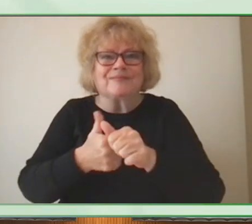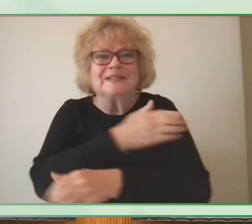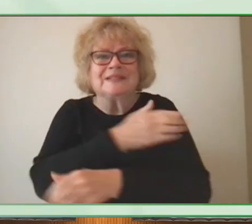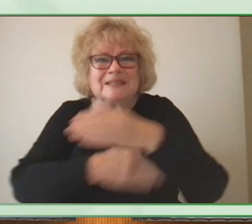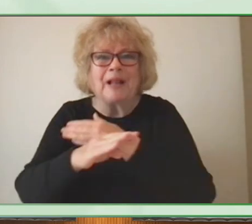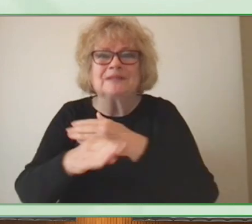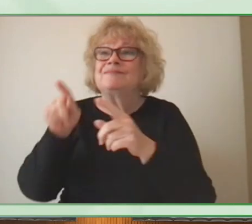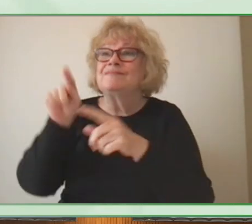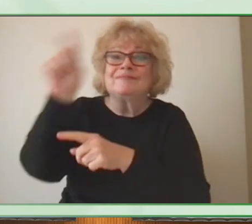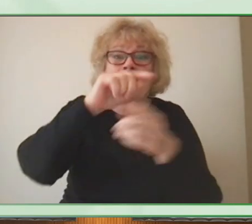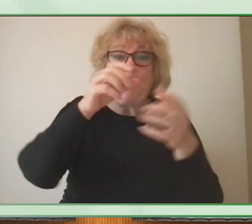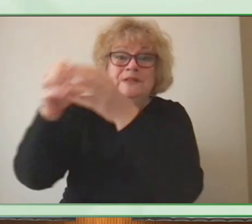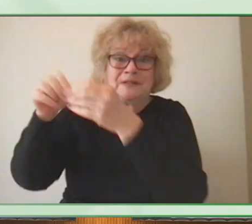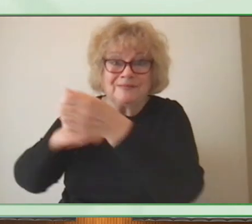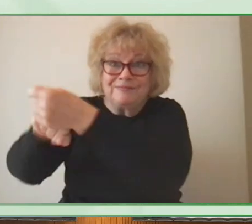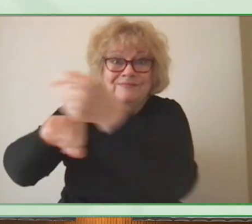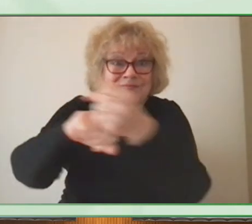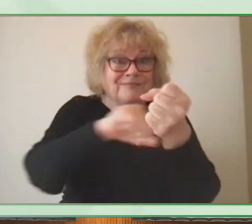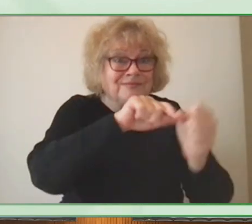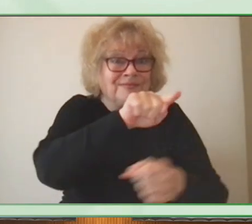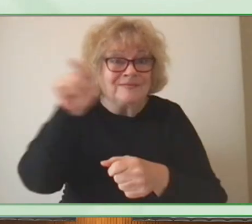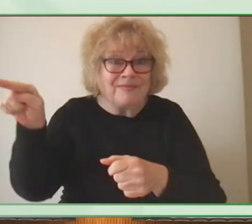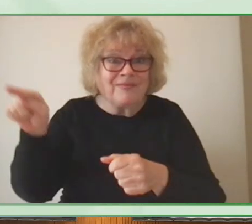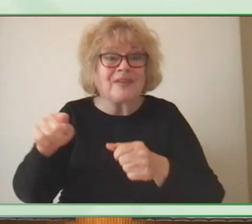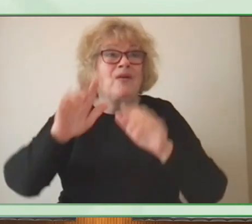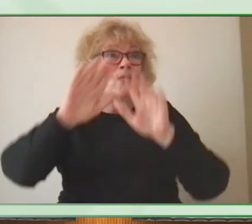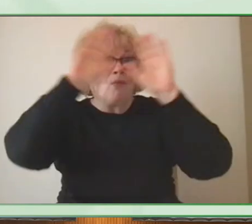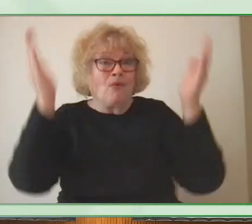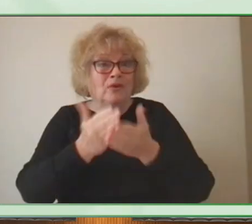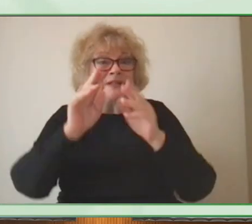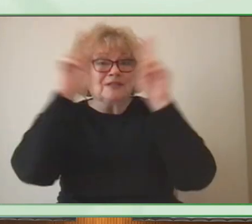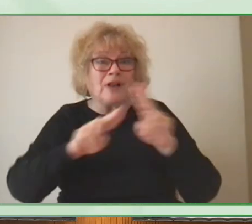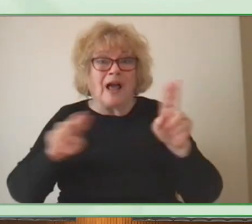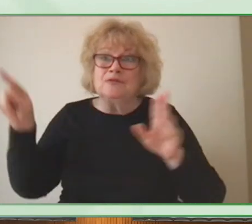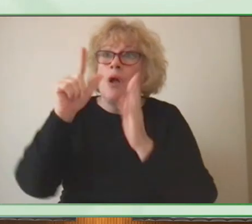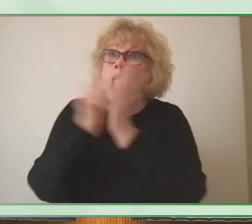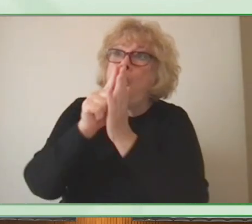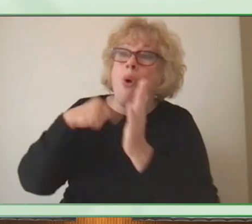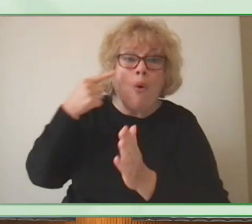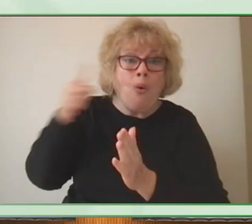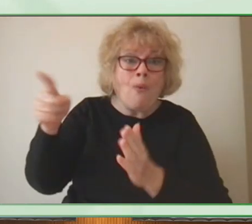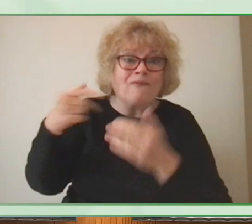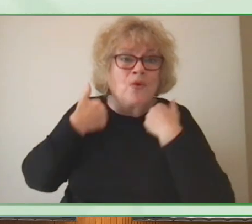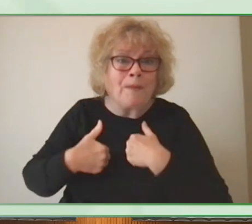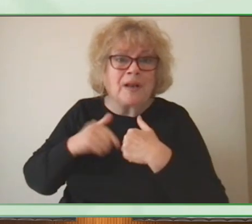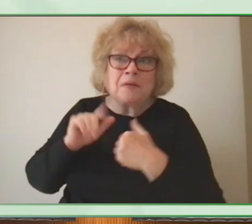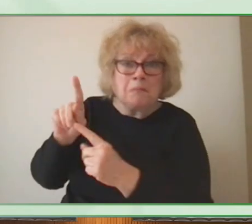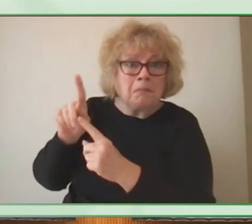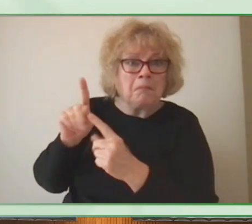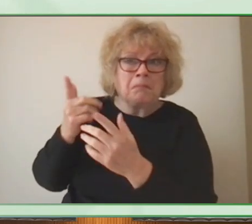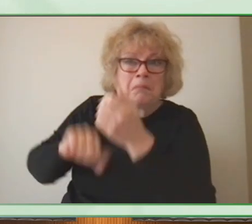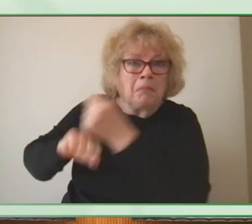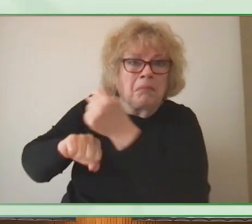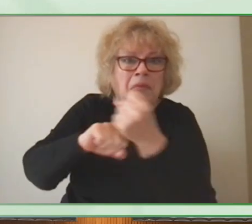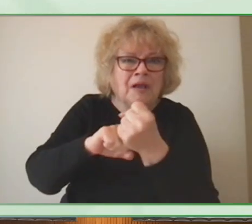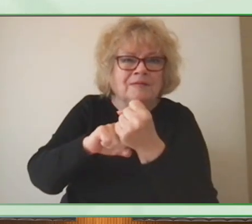with disabilities. So we have people with disabilities in different areas. We have them as a drivers, we have them